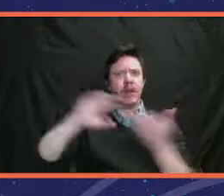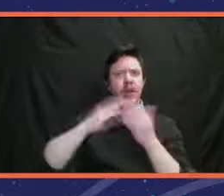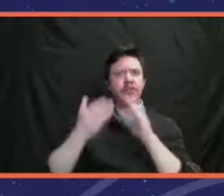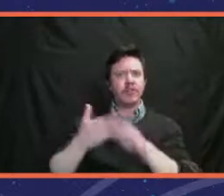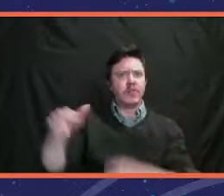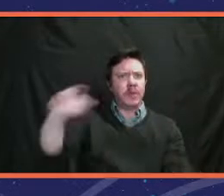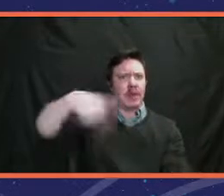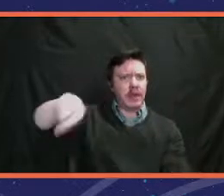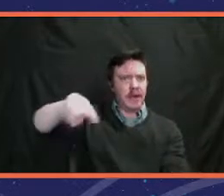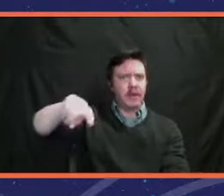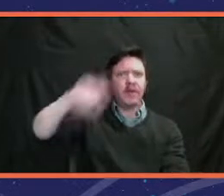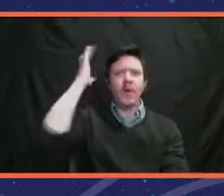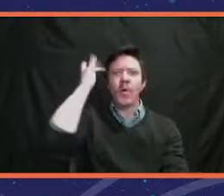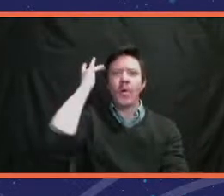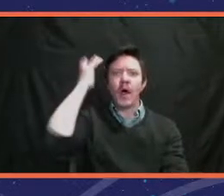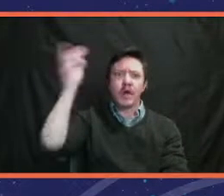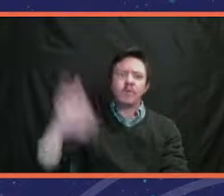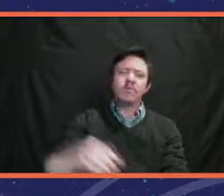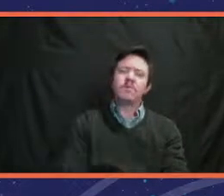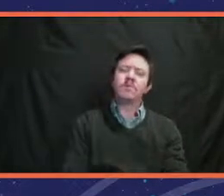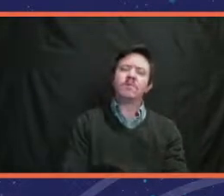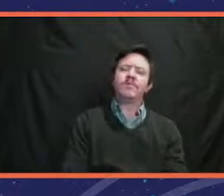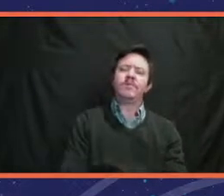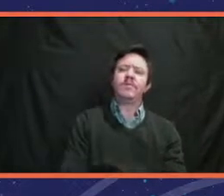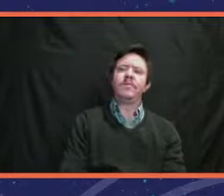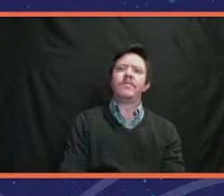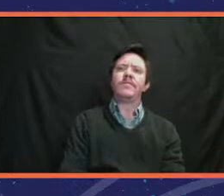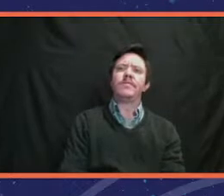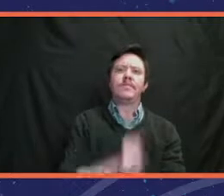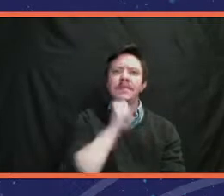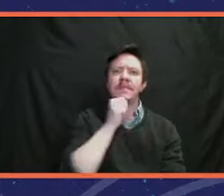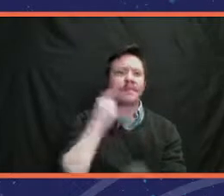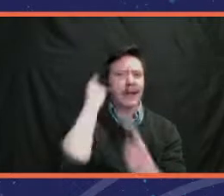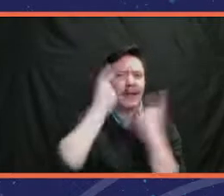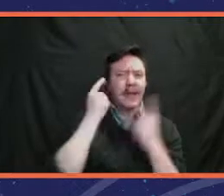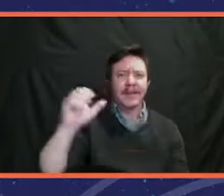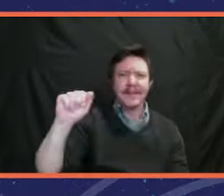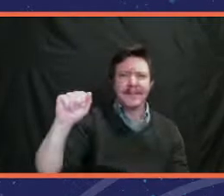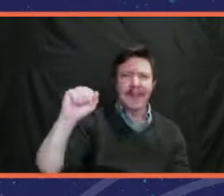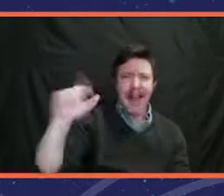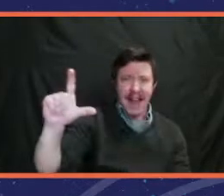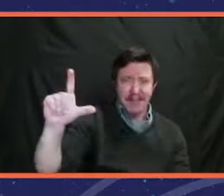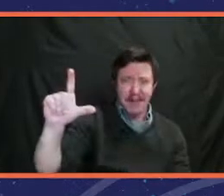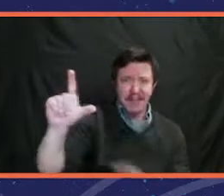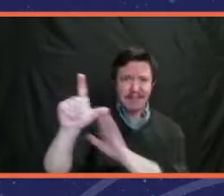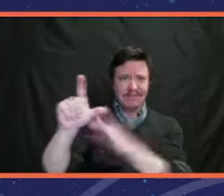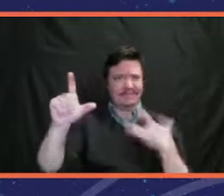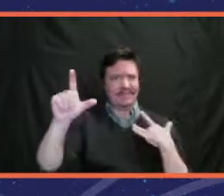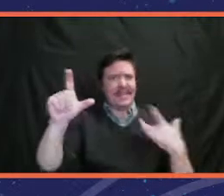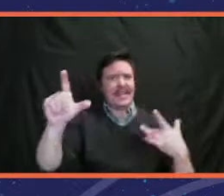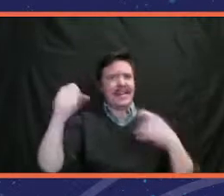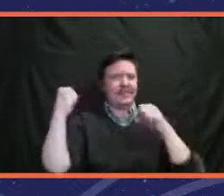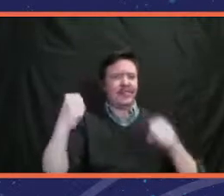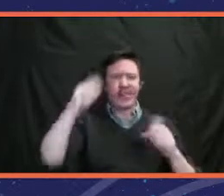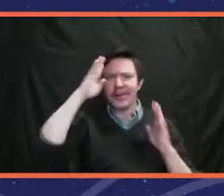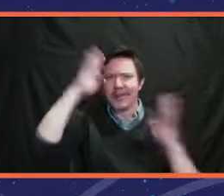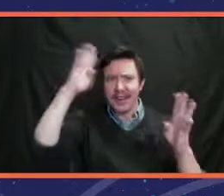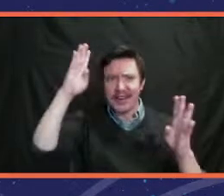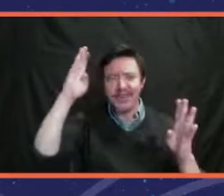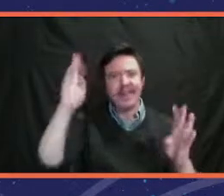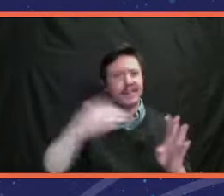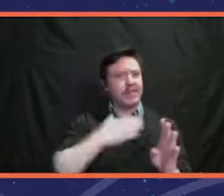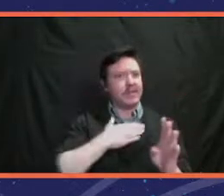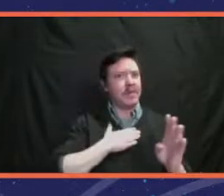I wasn't necessarily, you know, I don't think of Alabama as this huge center for creativity. So it really challenged this misconception I had